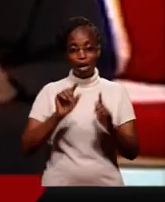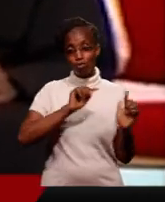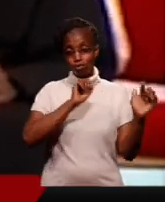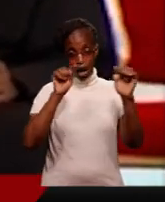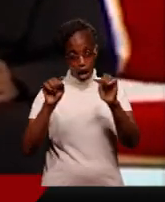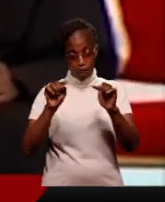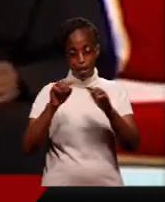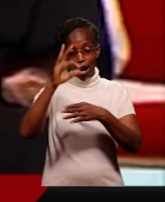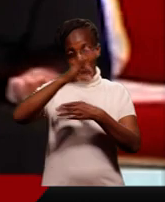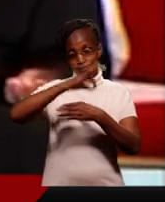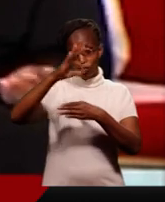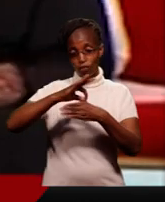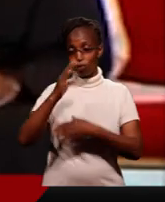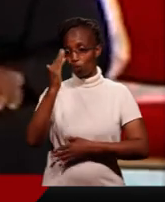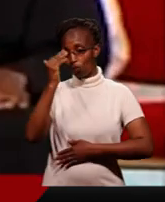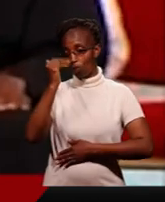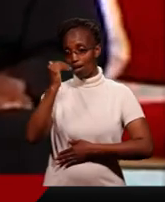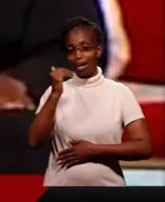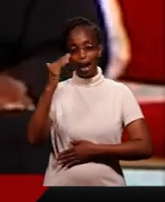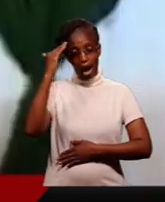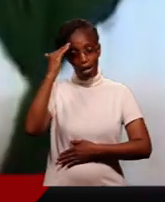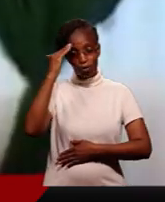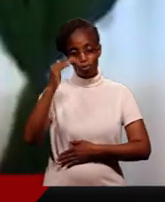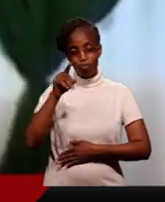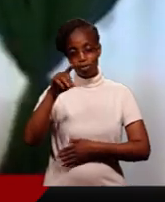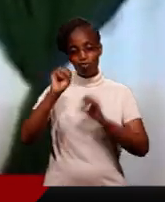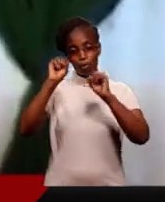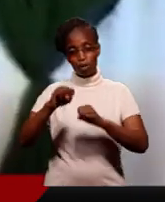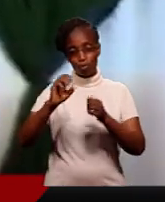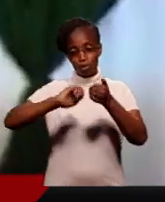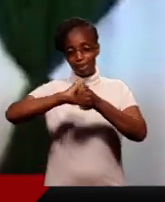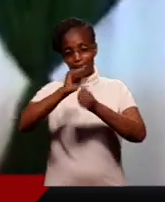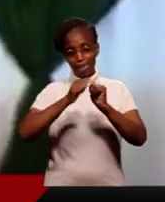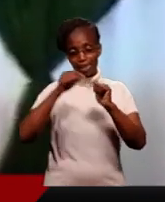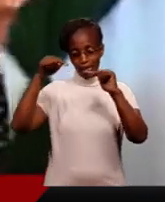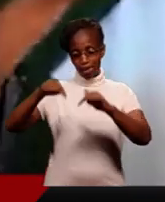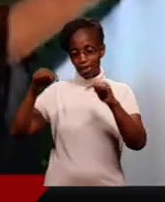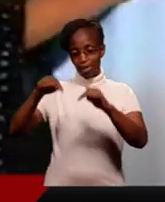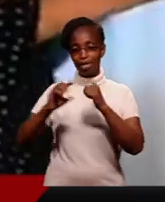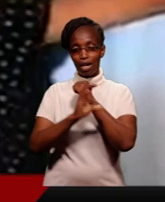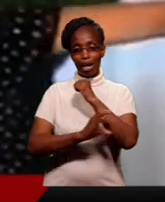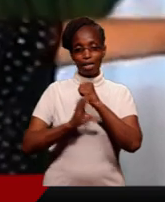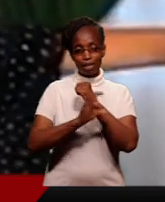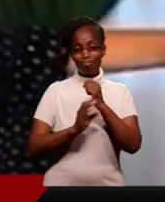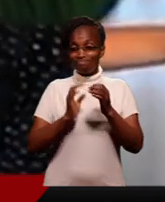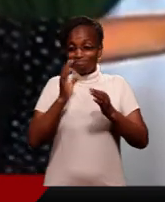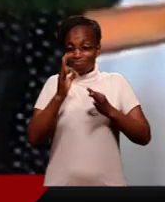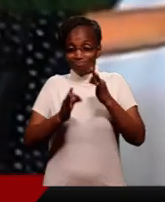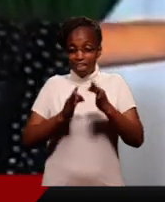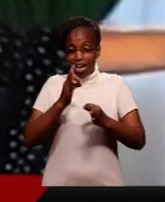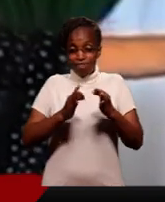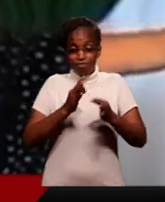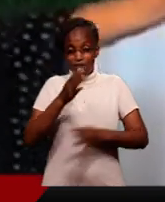you. Because I know that you transform this country. And if you're in doubt, look at countries that are in war. Look